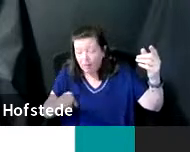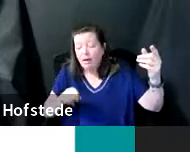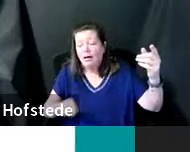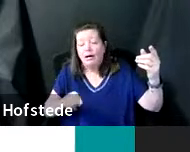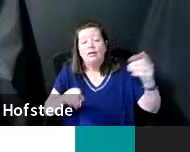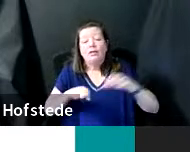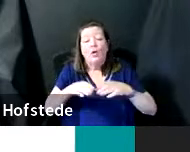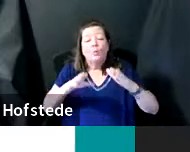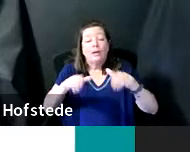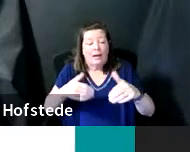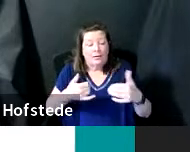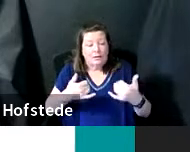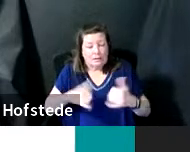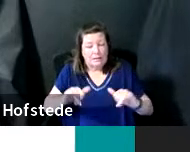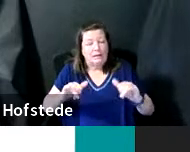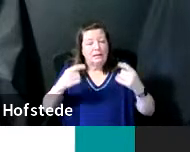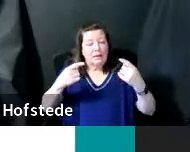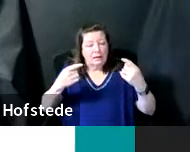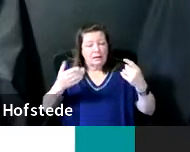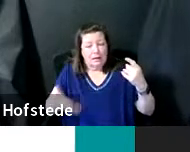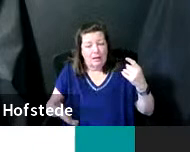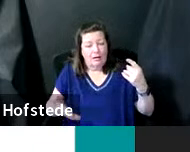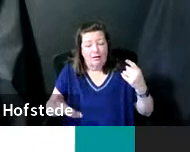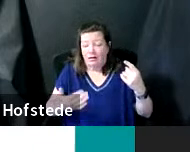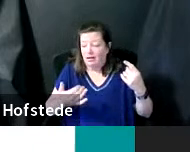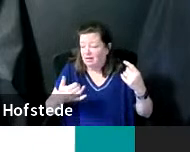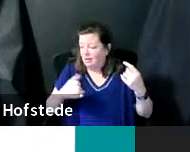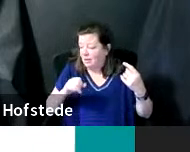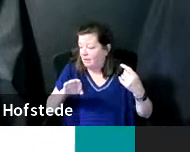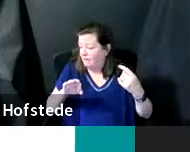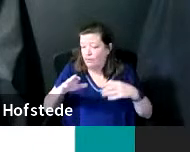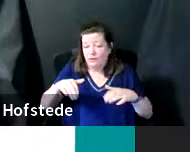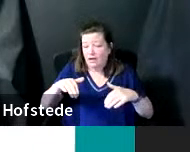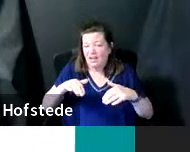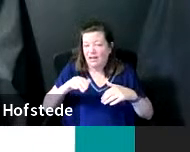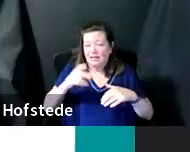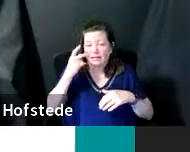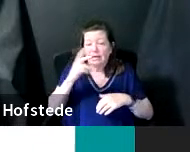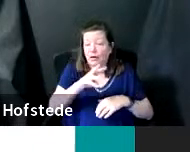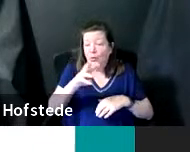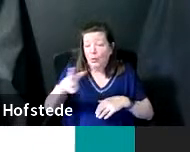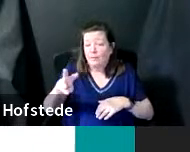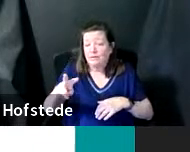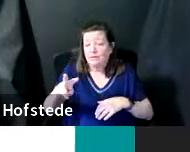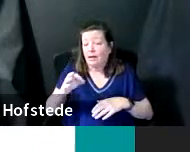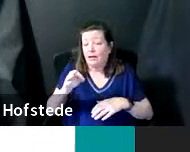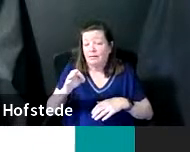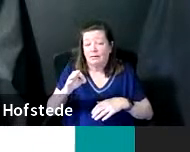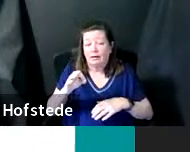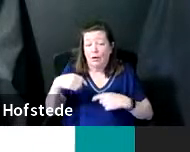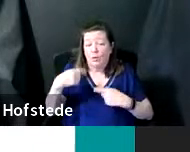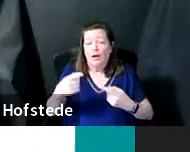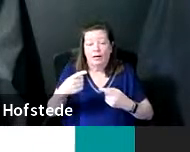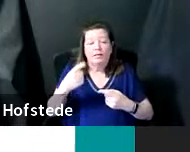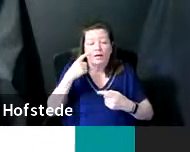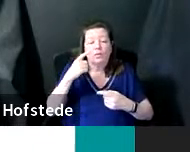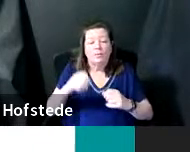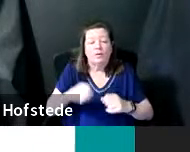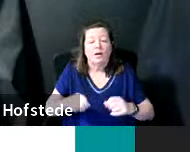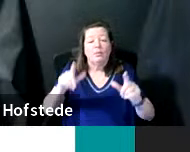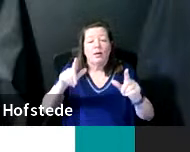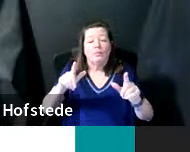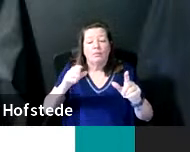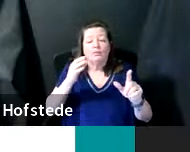house is still there. And I believe if you haven't been on our website in a while, it might actually, a pop-up might come up as well. And